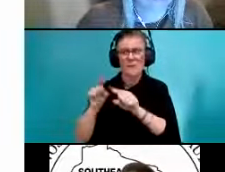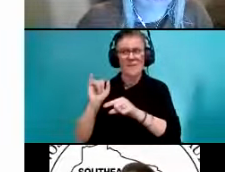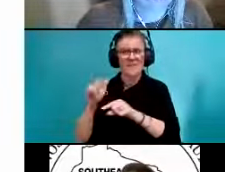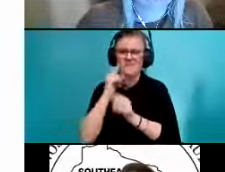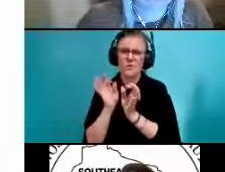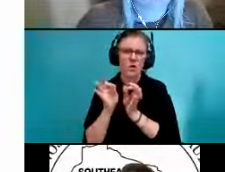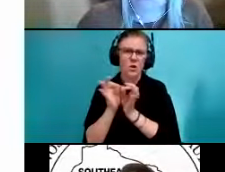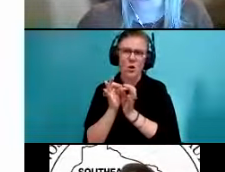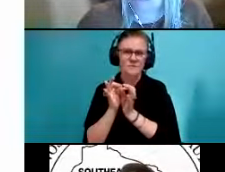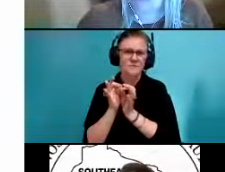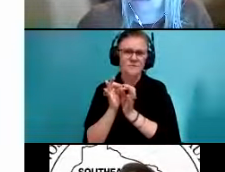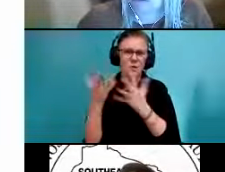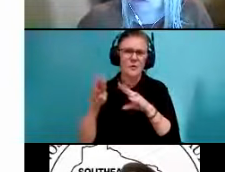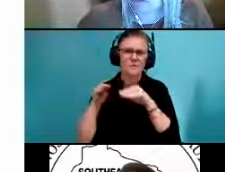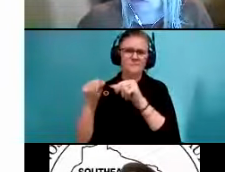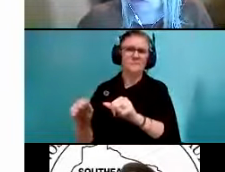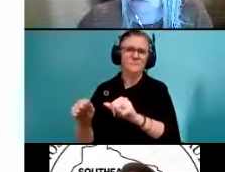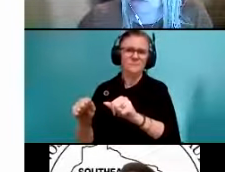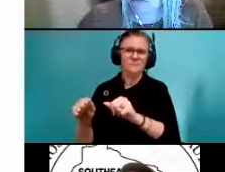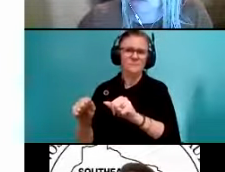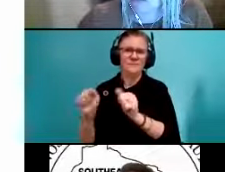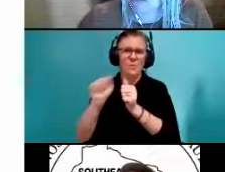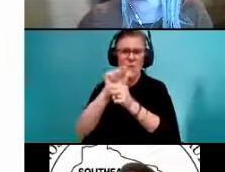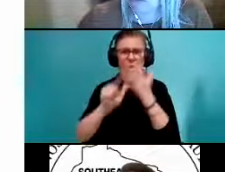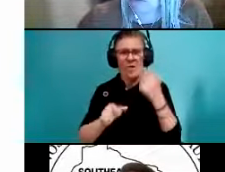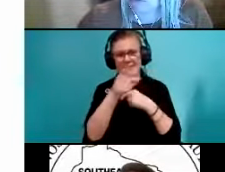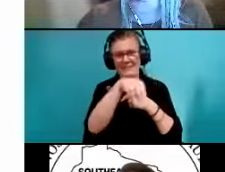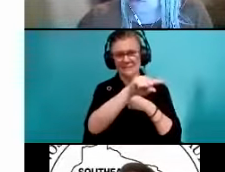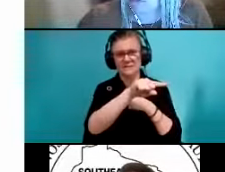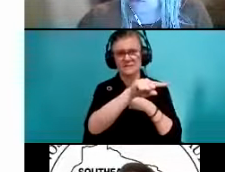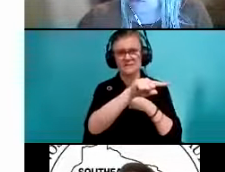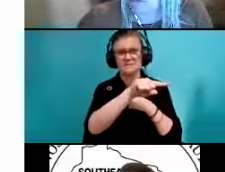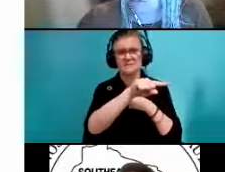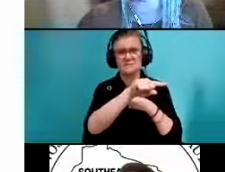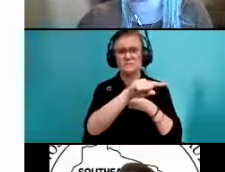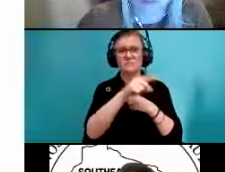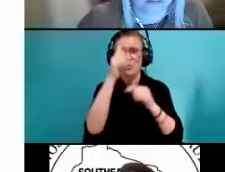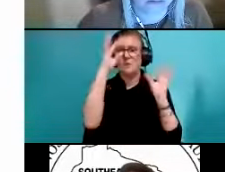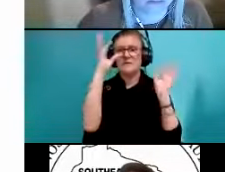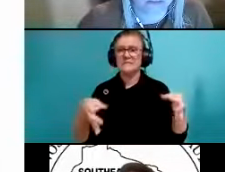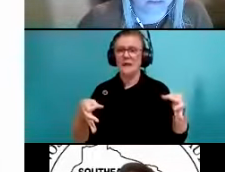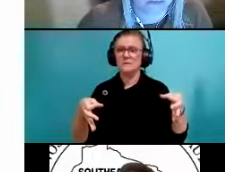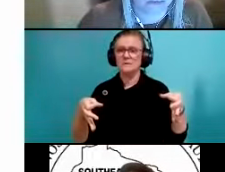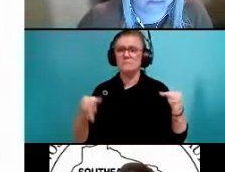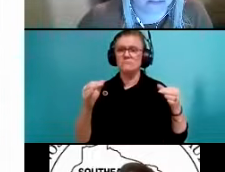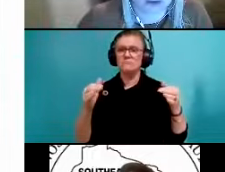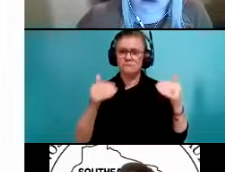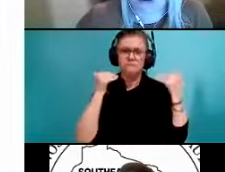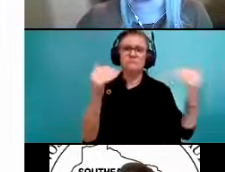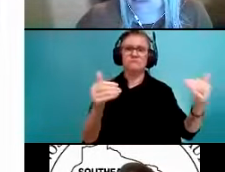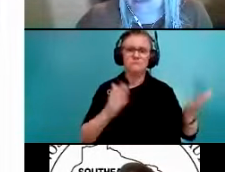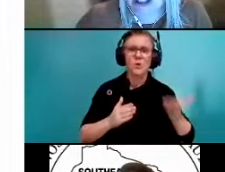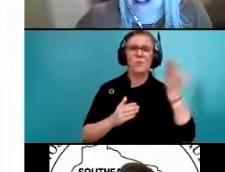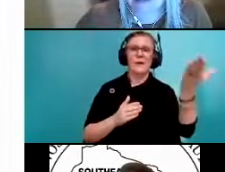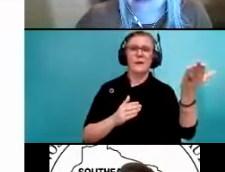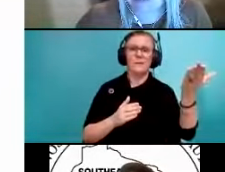cost landed. So with all of these factors considered, we decided to advance